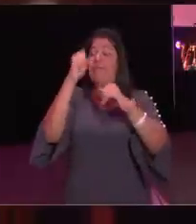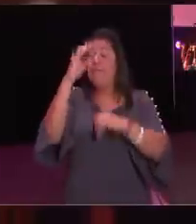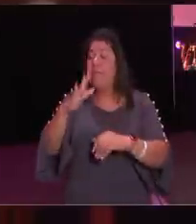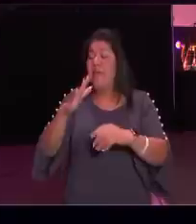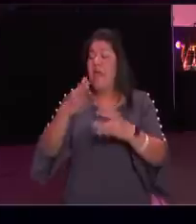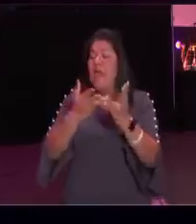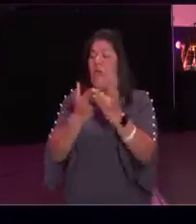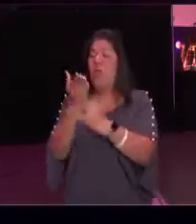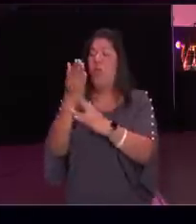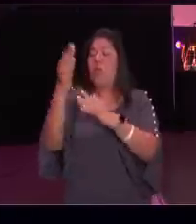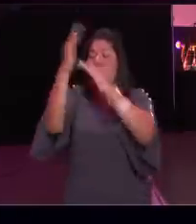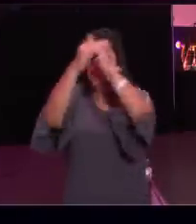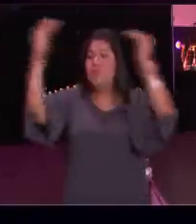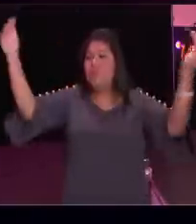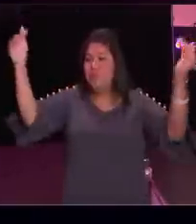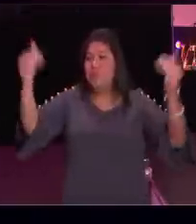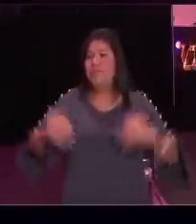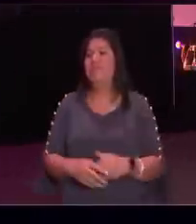heaven.